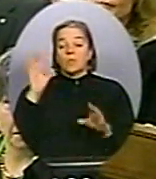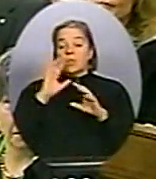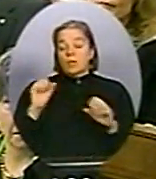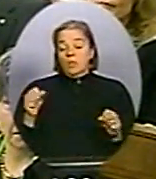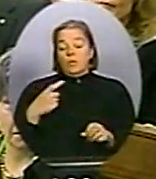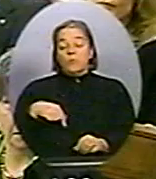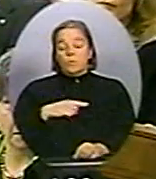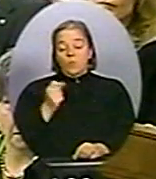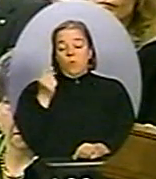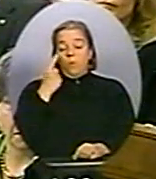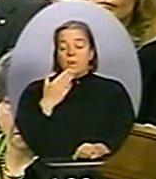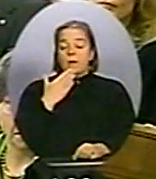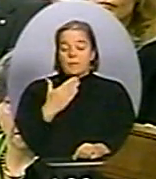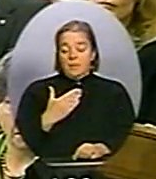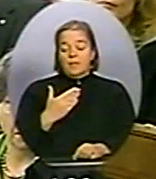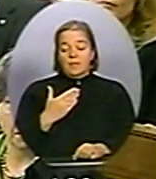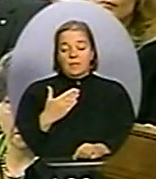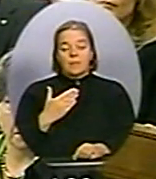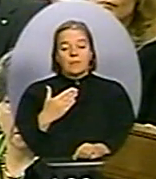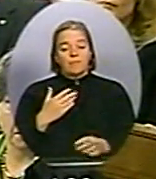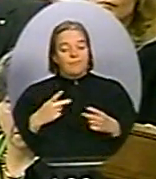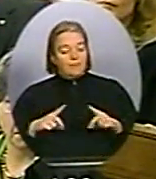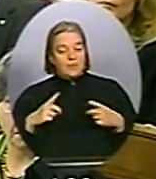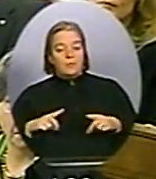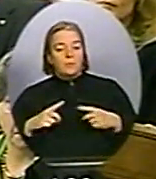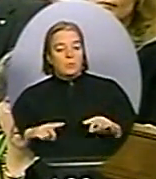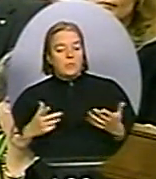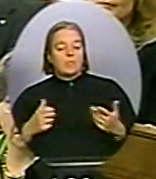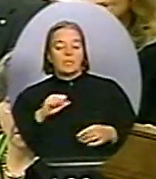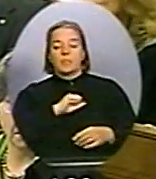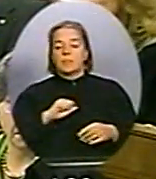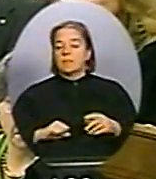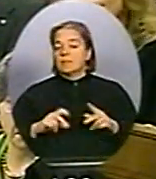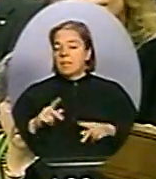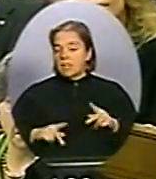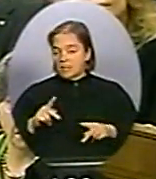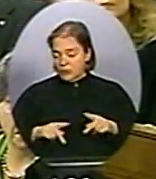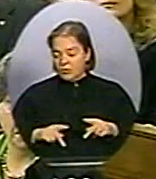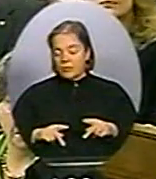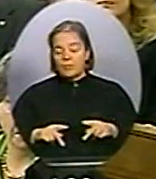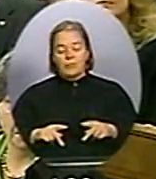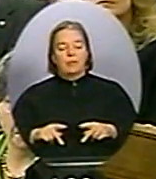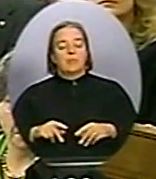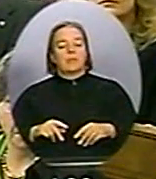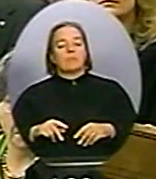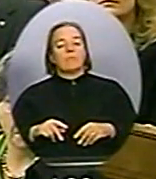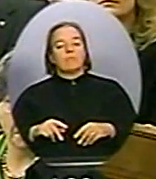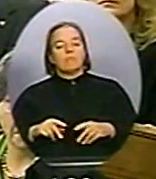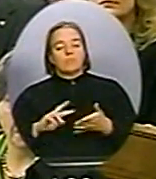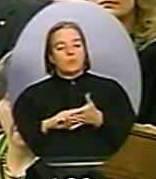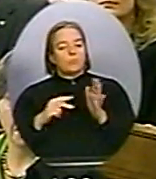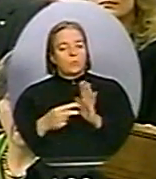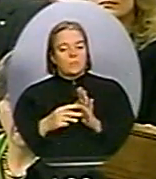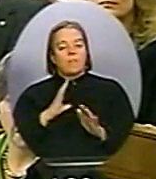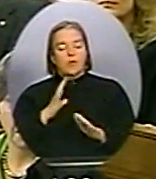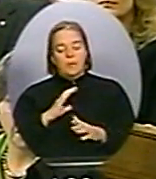Members of the House of Commons and the Senate are expected to maintain residences in the ACT region that they represent, as well as here in the National Capital Region, so they can do